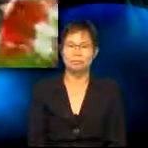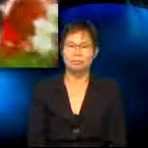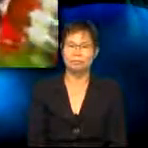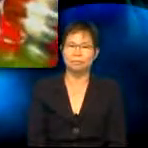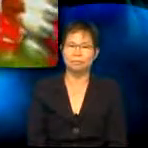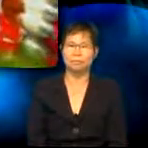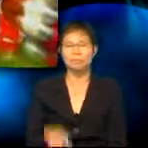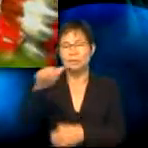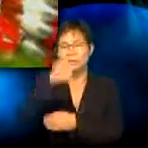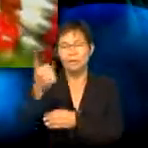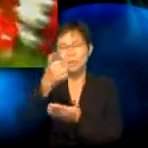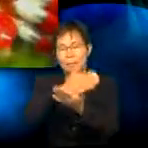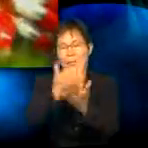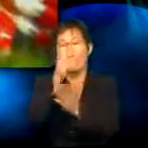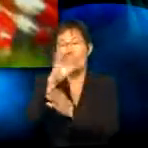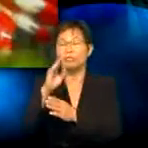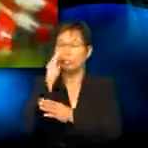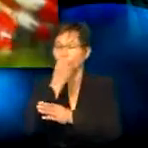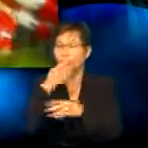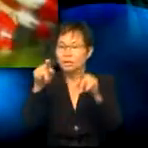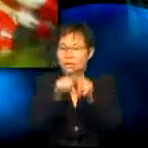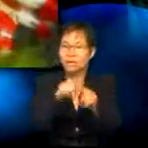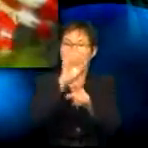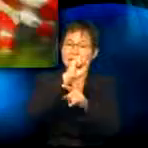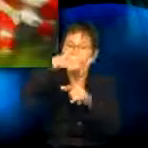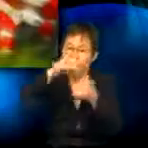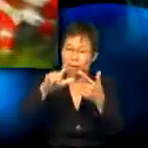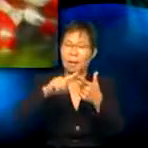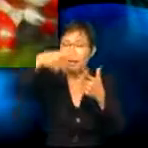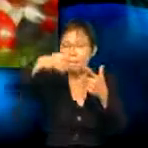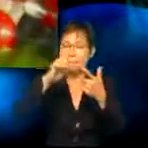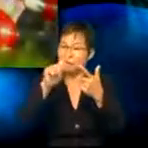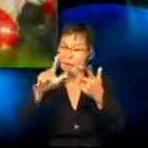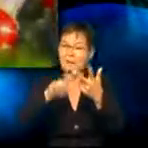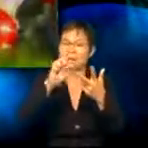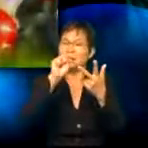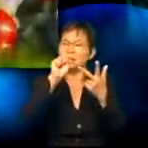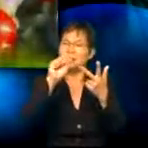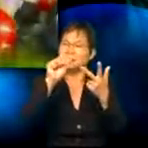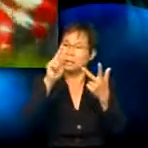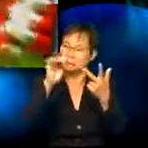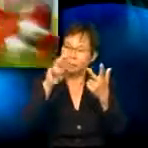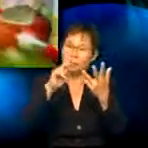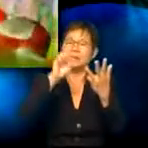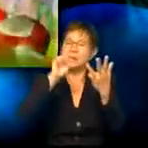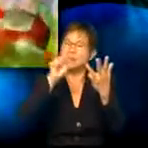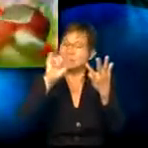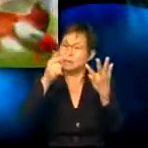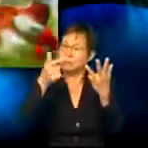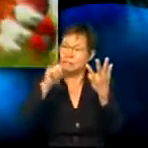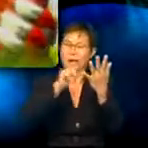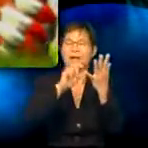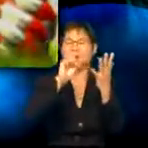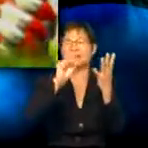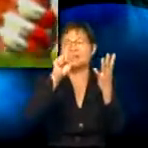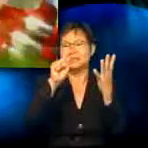The other parts of the flower, like the sepals, the petals, the stamen, the stigma, and the style,